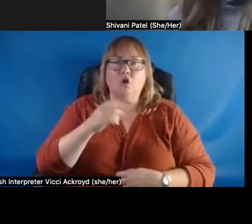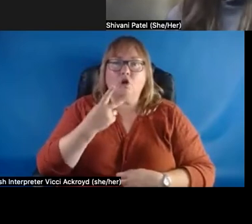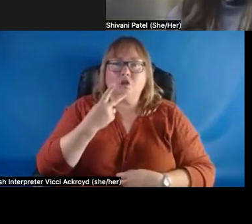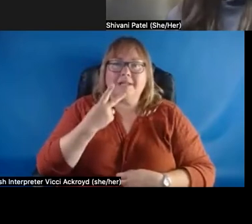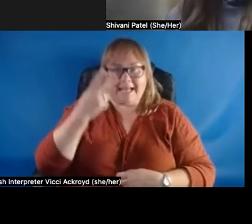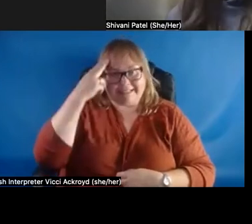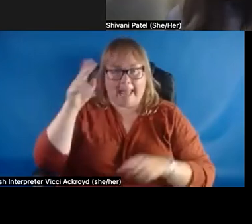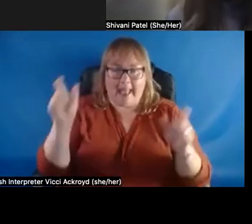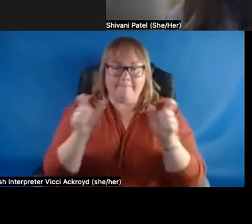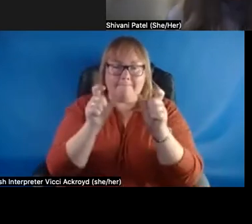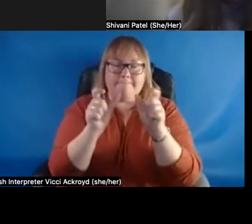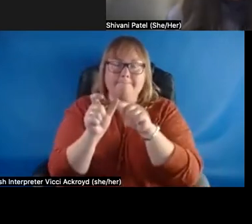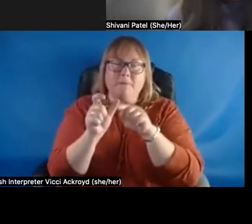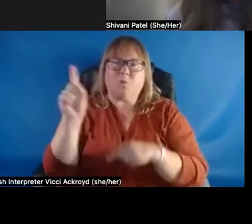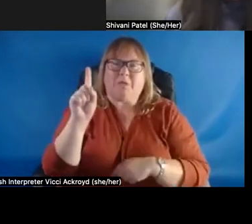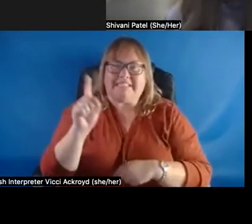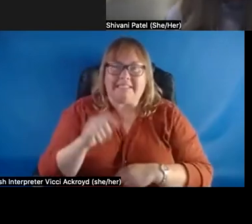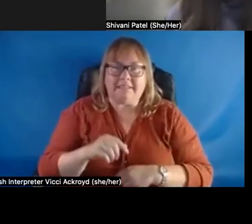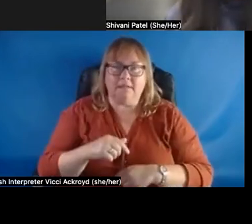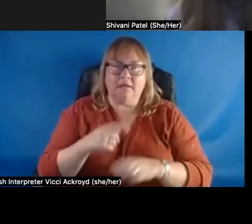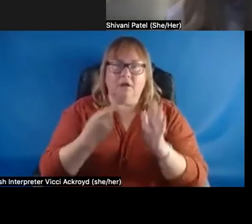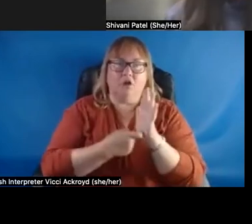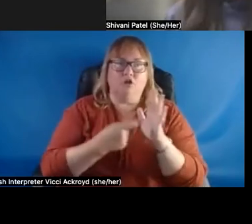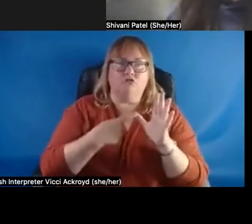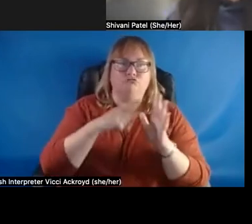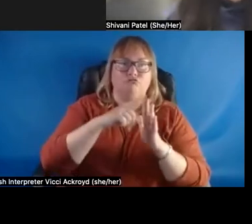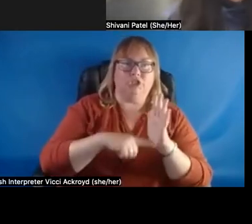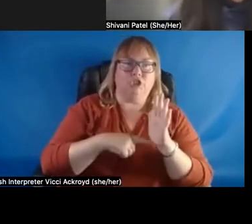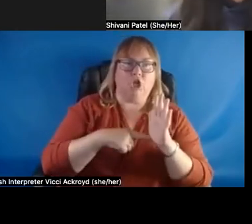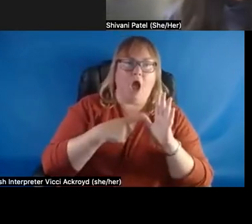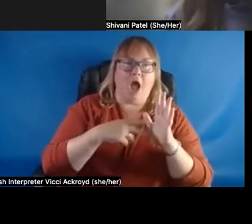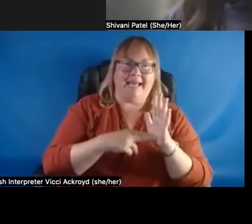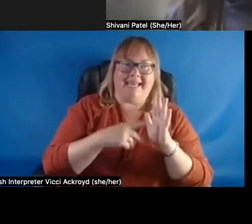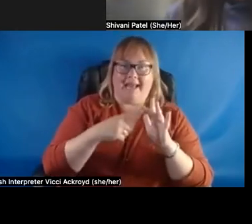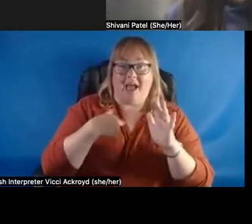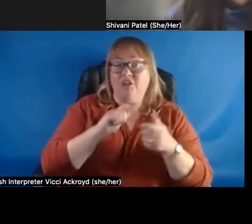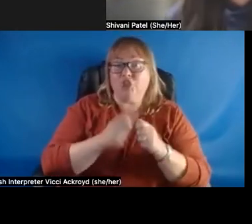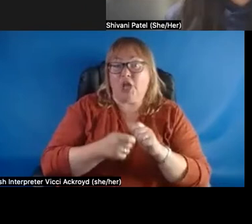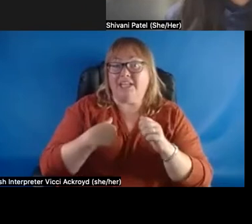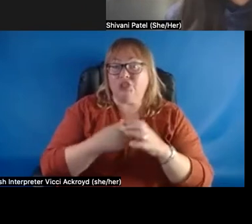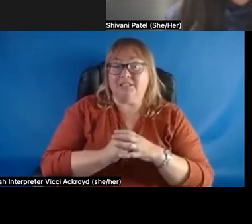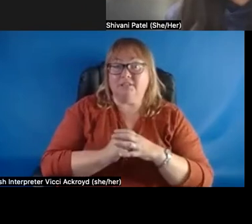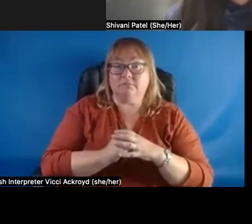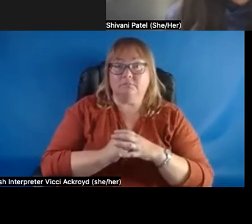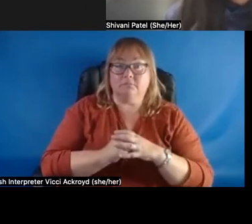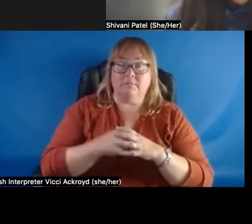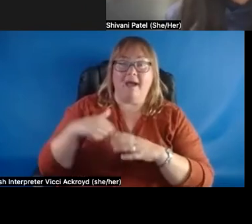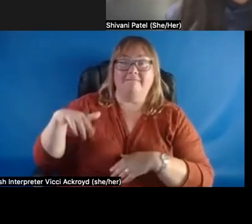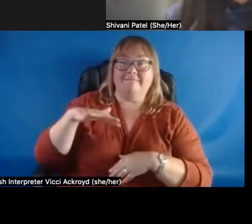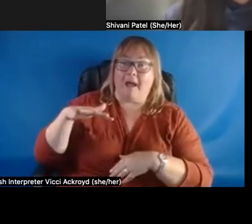And now my surname is Rajani, which I changed from the surname which I was born into.